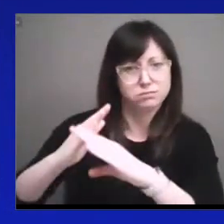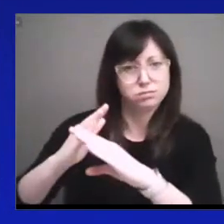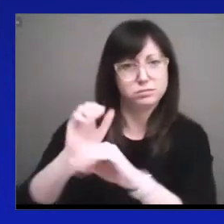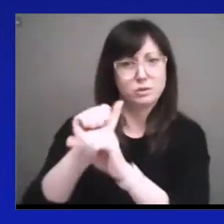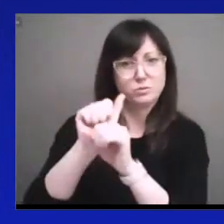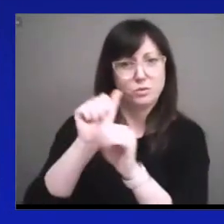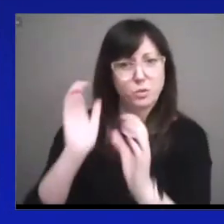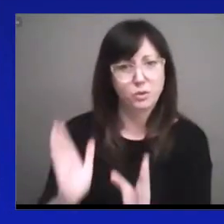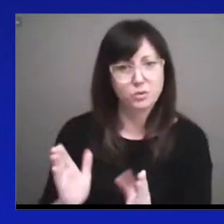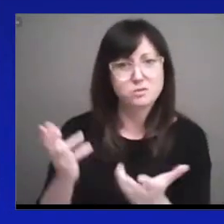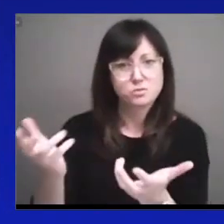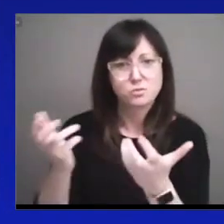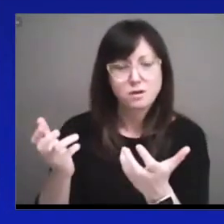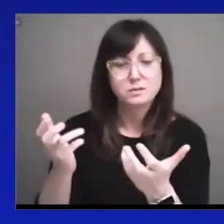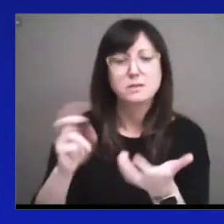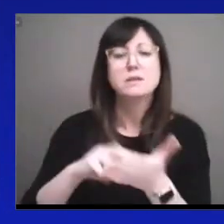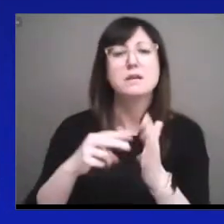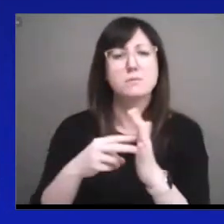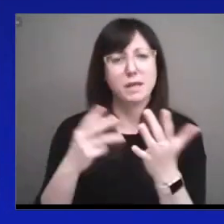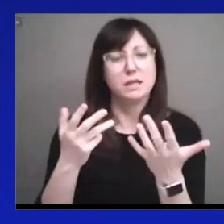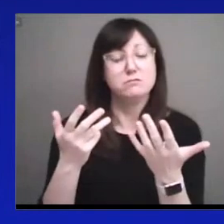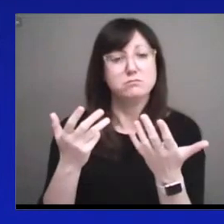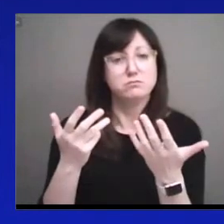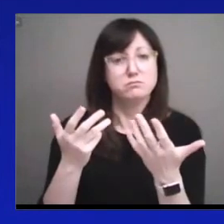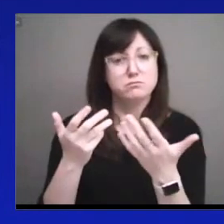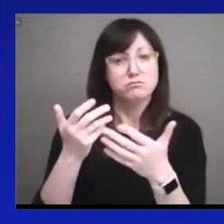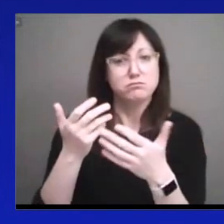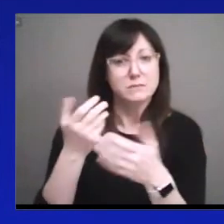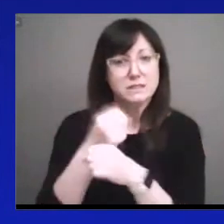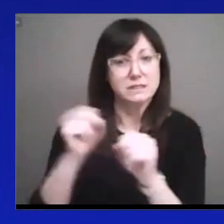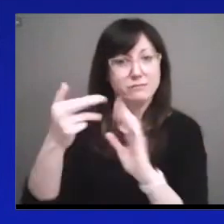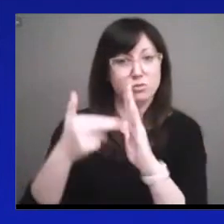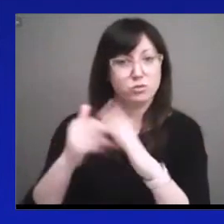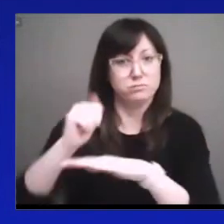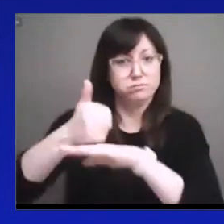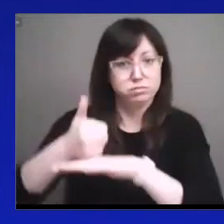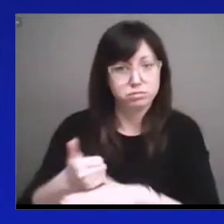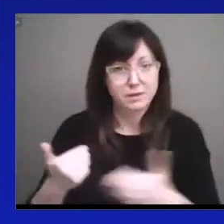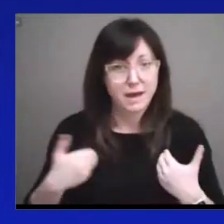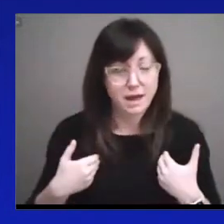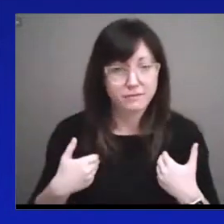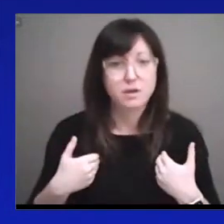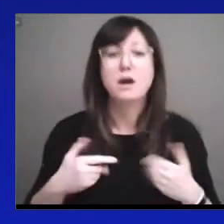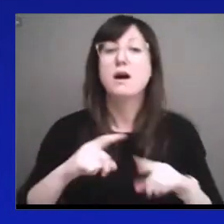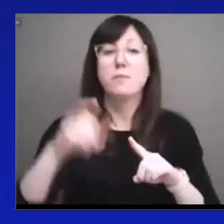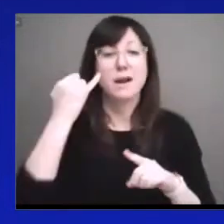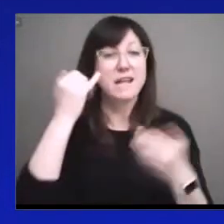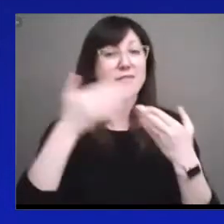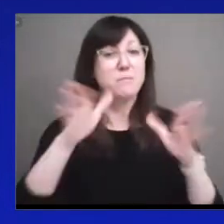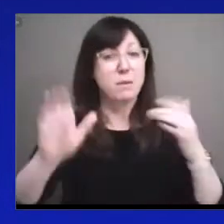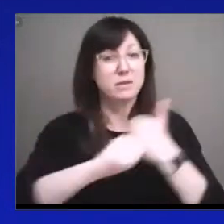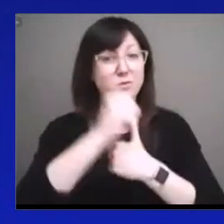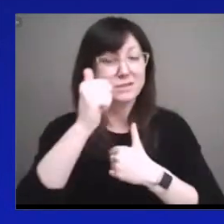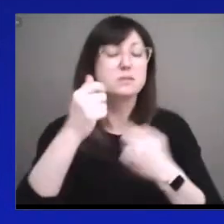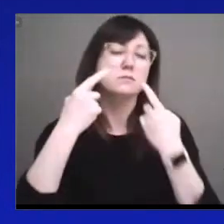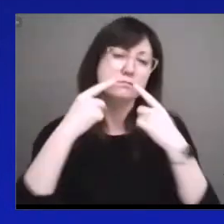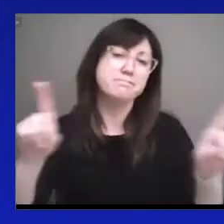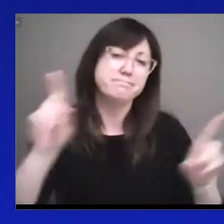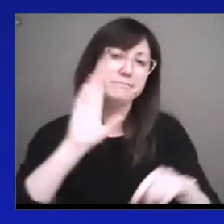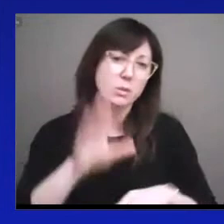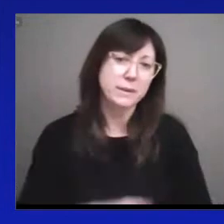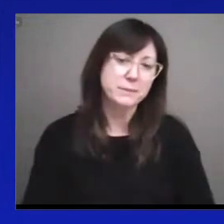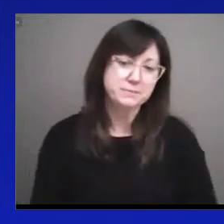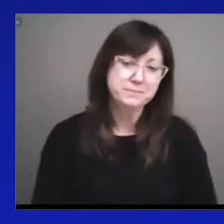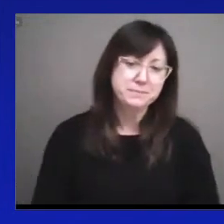that they have the measures in place. And again, if there was a risk to the public, we would let the public know.